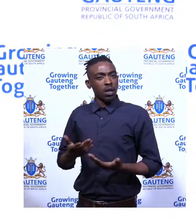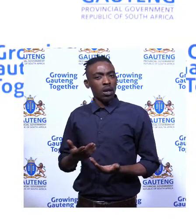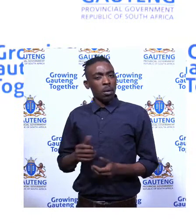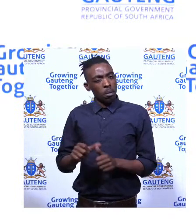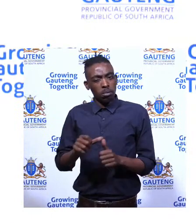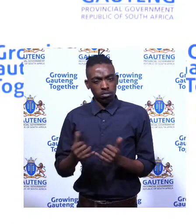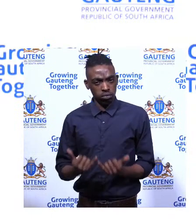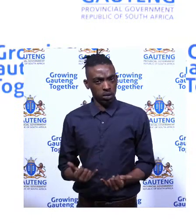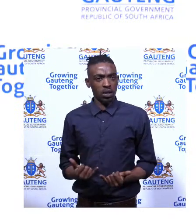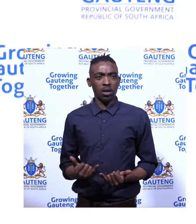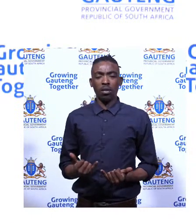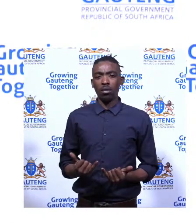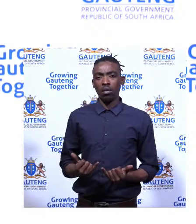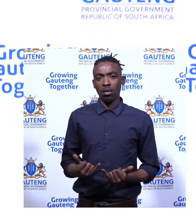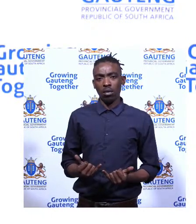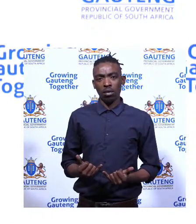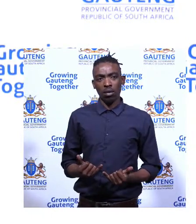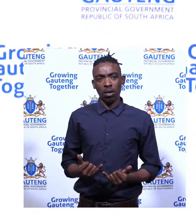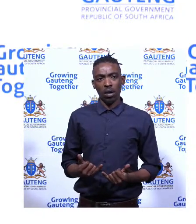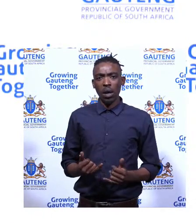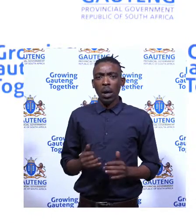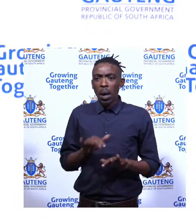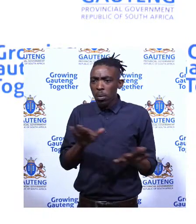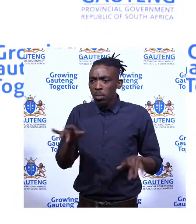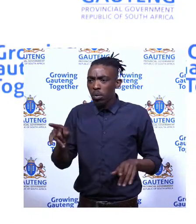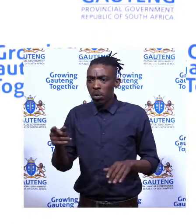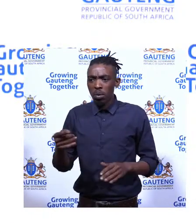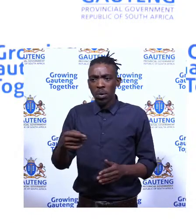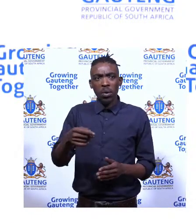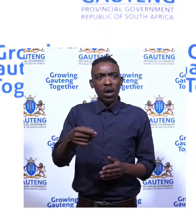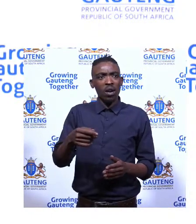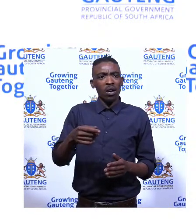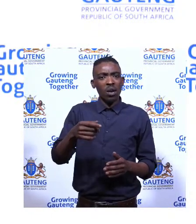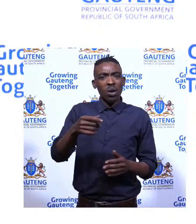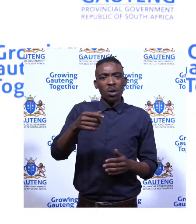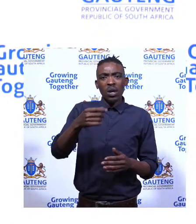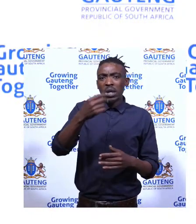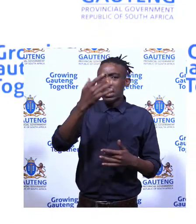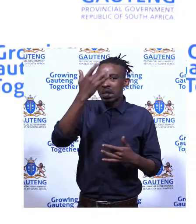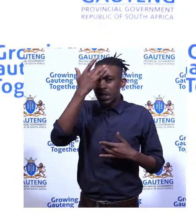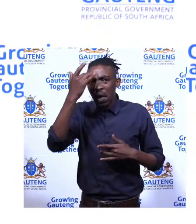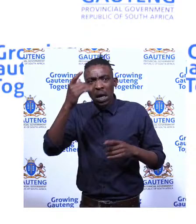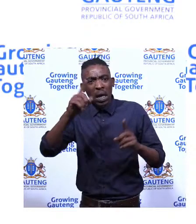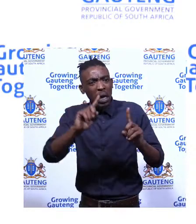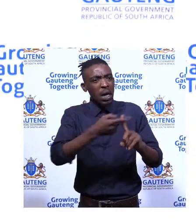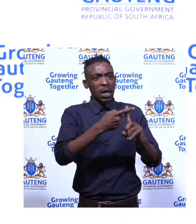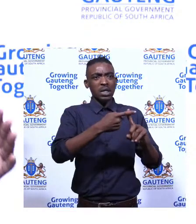critical, because some of the people who were getting admitted there, it's trauma, accidents,